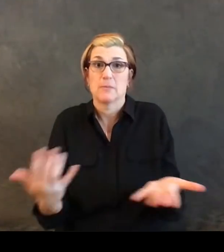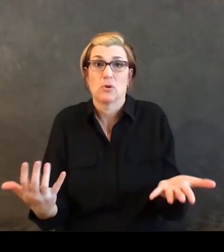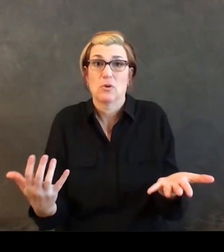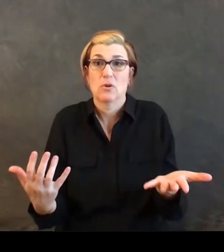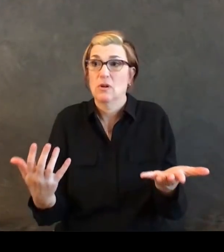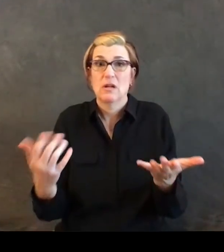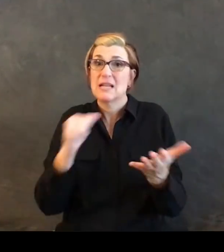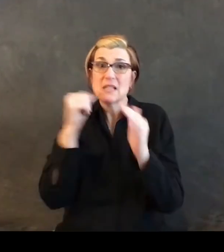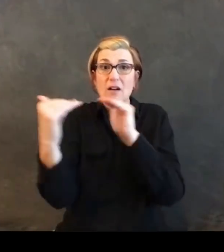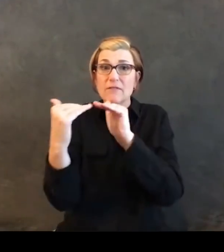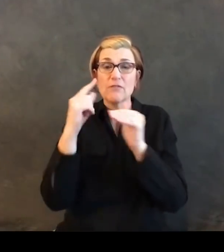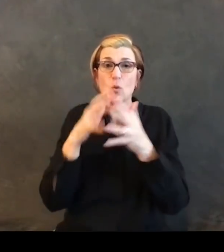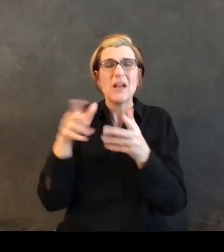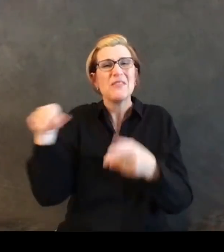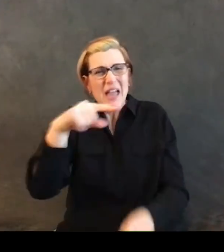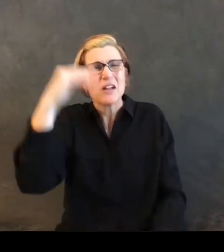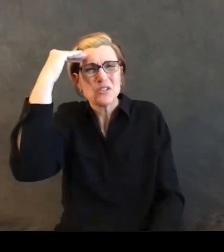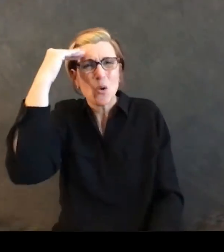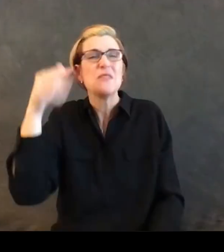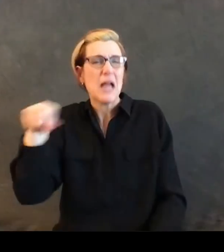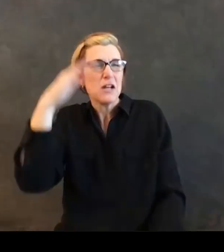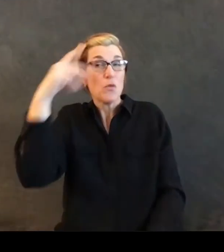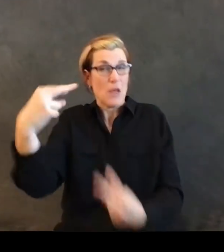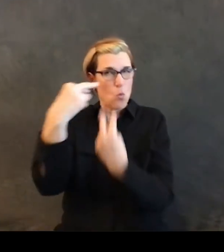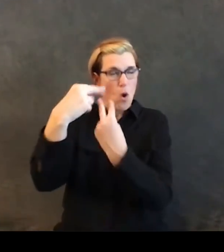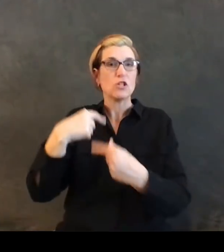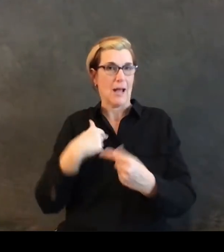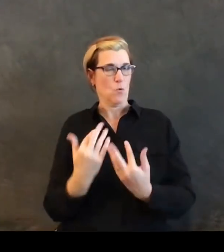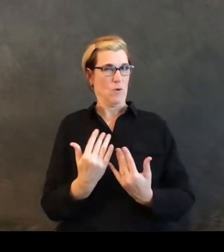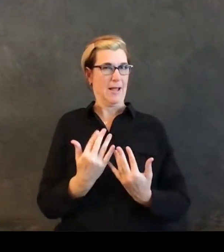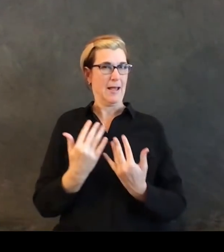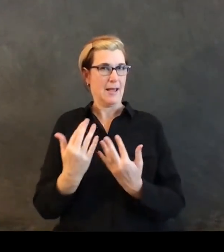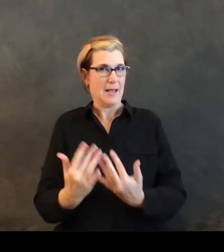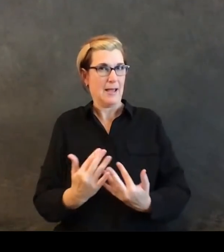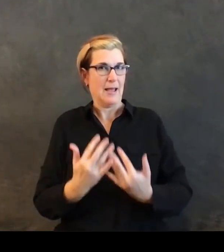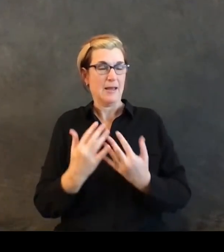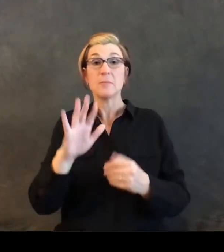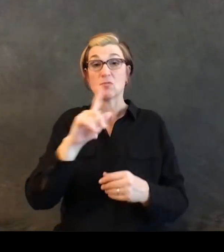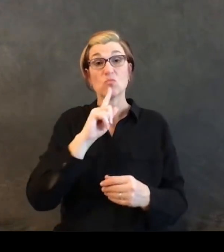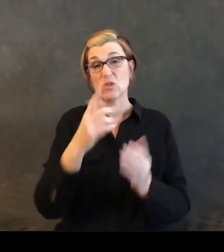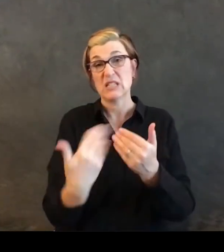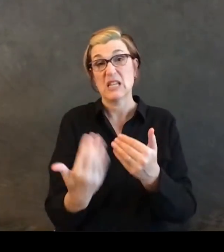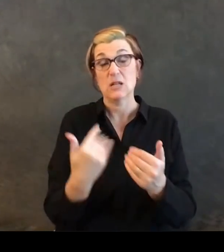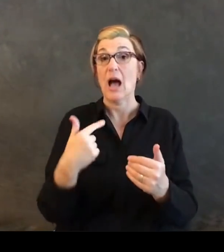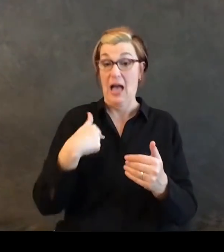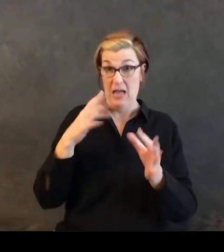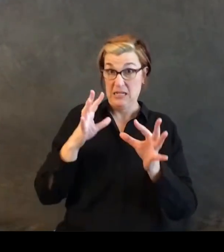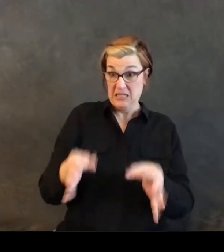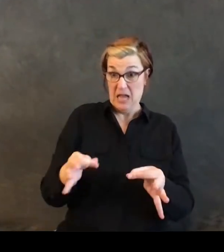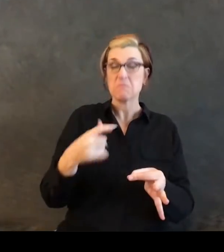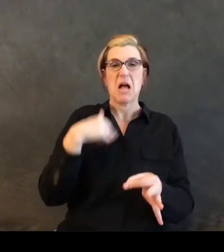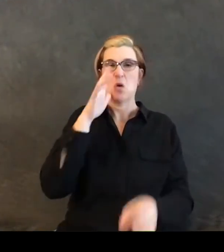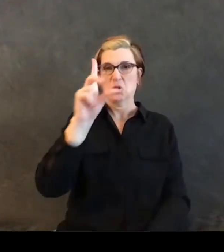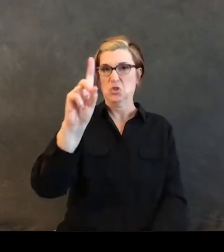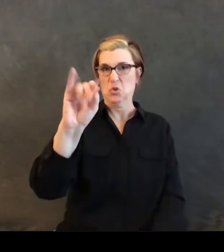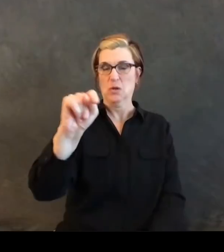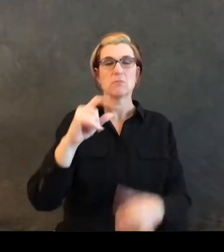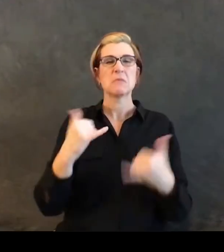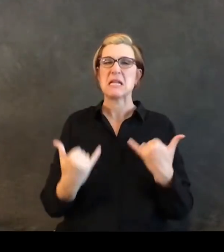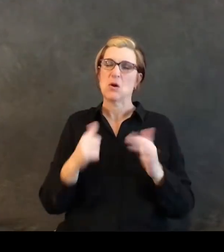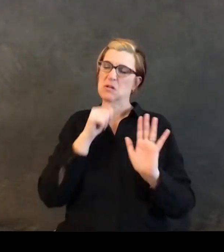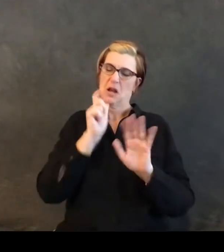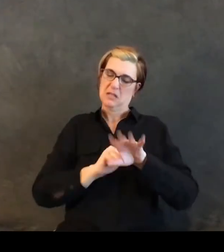They know this. They know I'm just waiting. We have all the advantages, by the way. It's going to be easy when I decide to do it. But this isn't the right time to do it. But